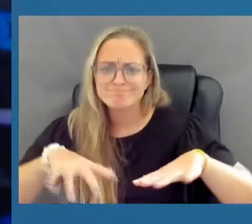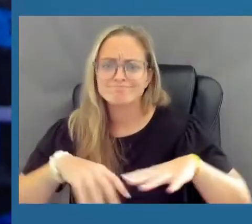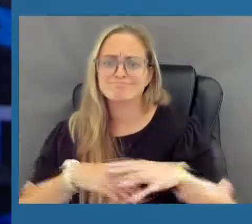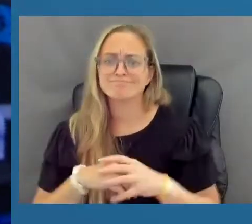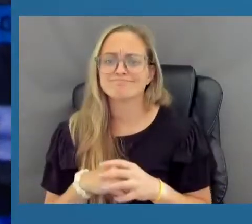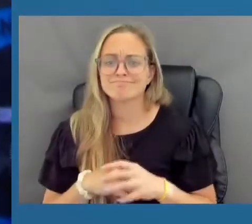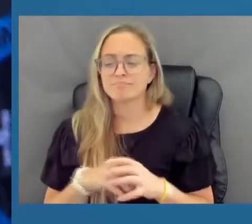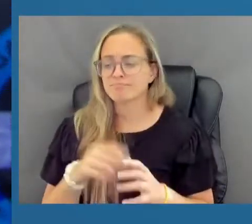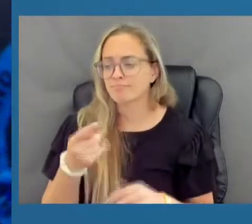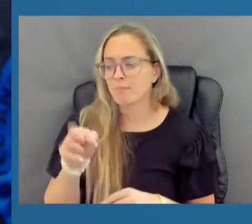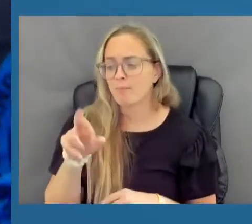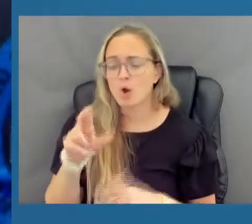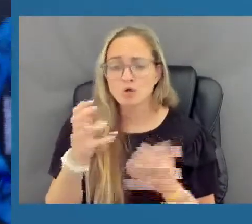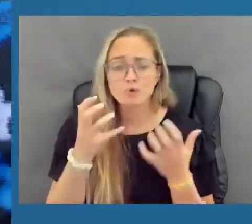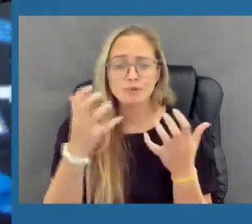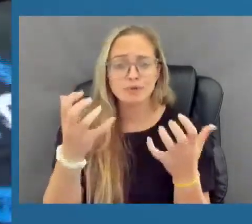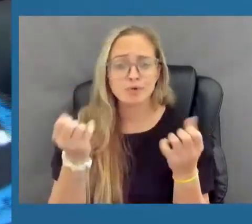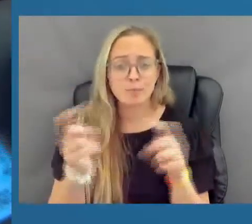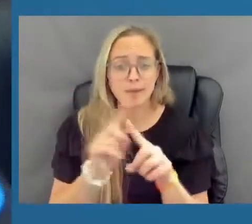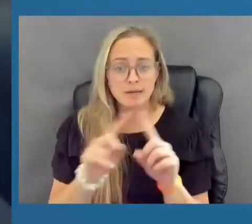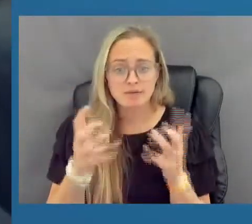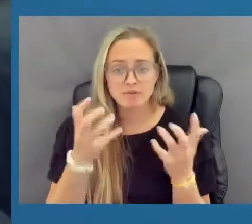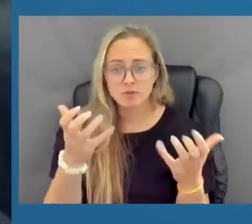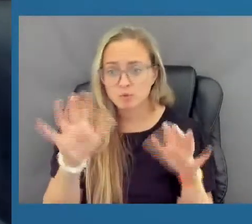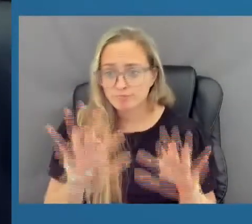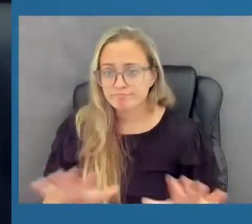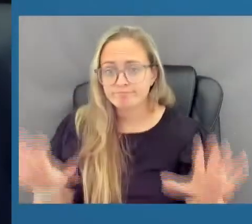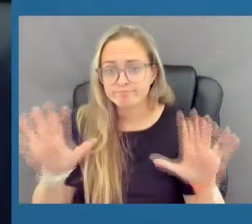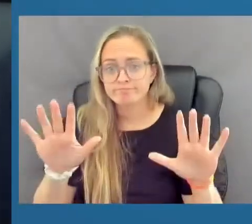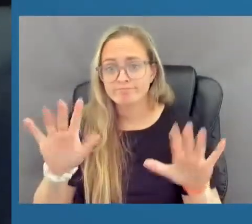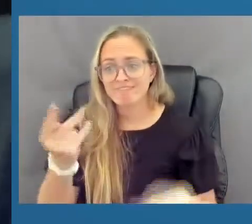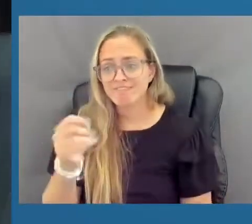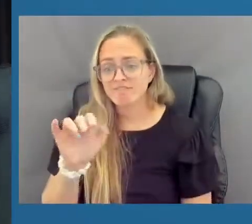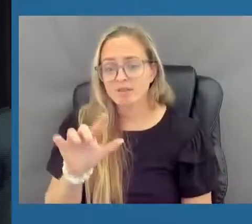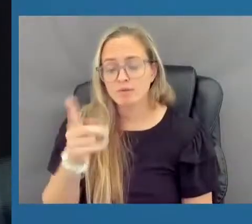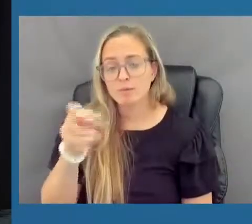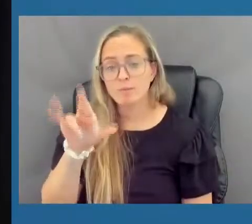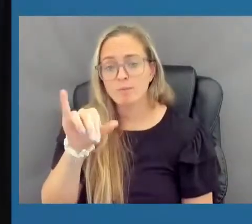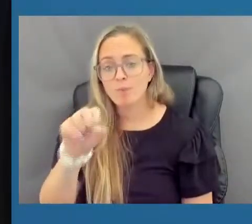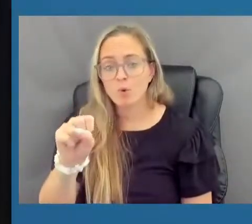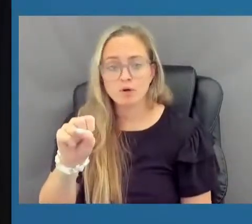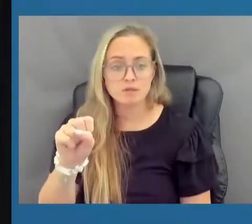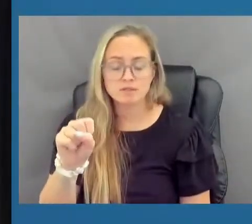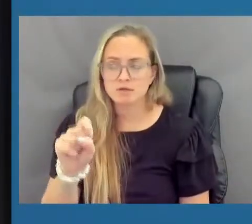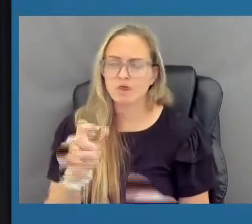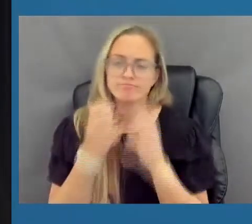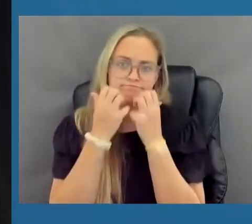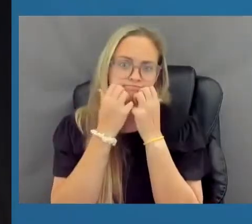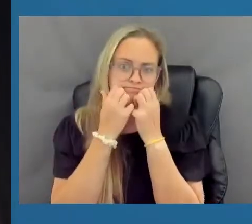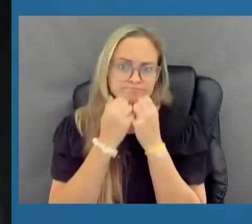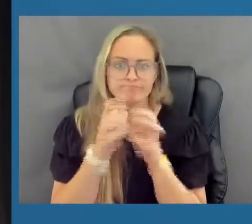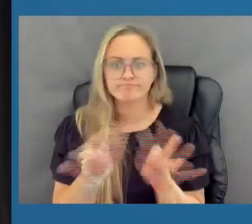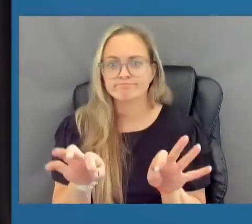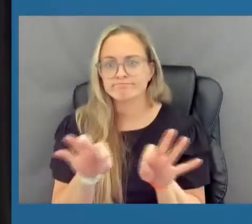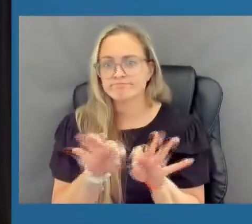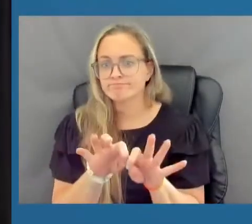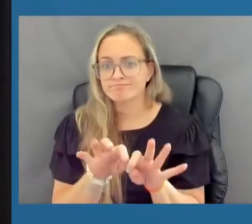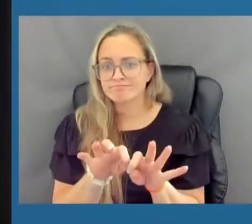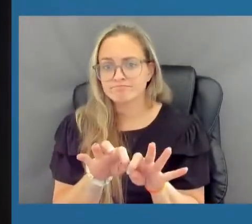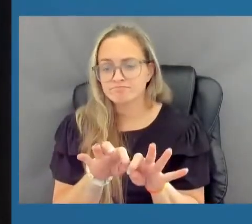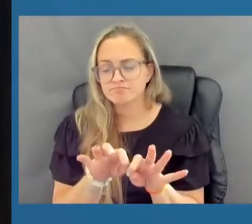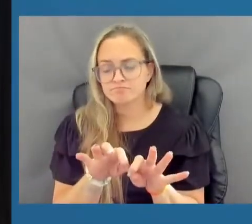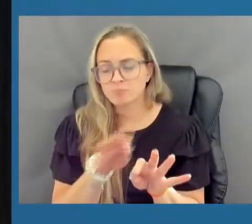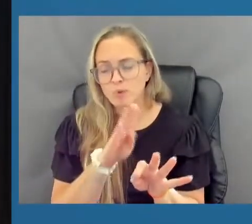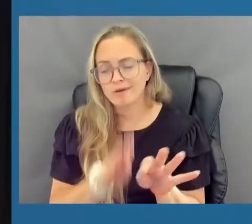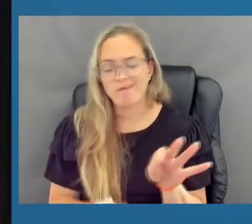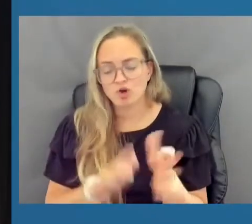Proctor's Theater and the many theaters under the guidance of Philip Morris, our treasures that we just never will take for granted. I've been